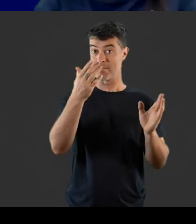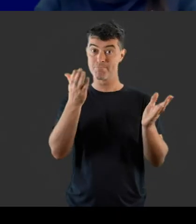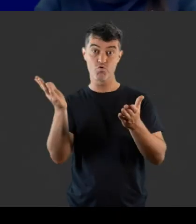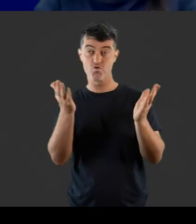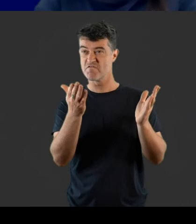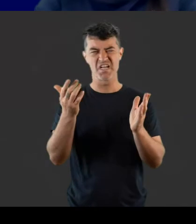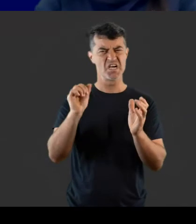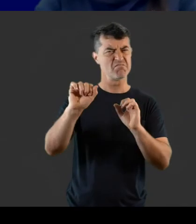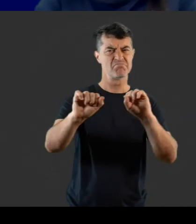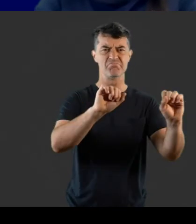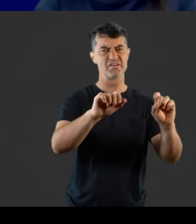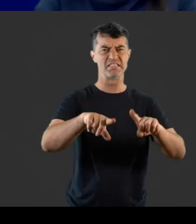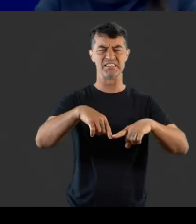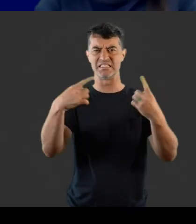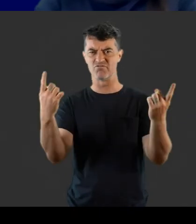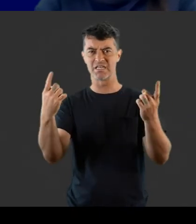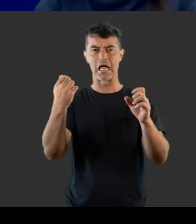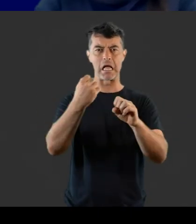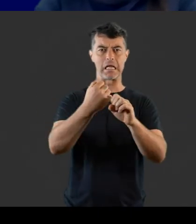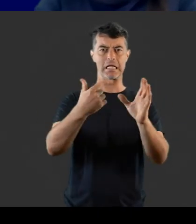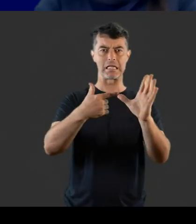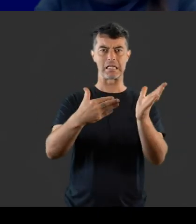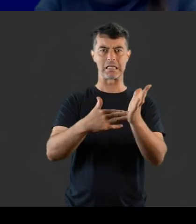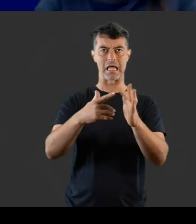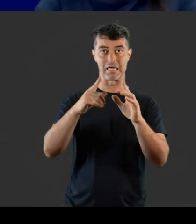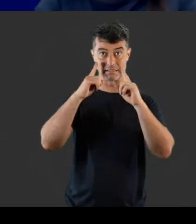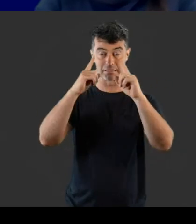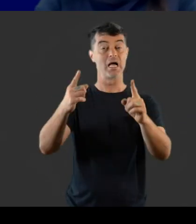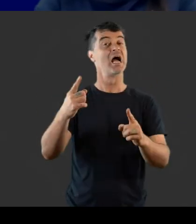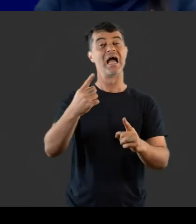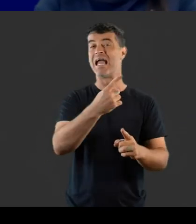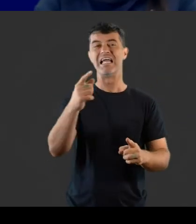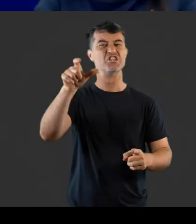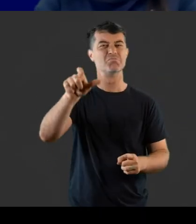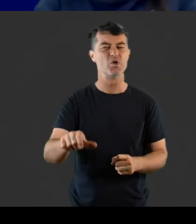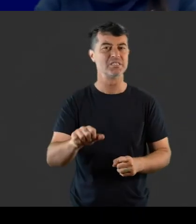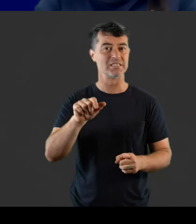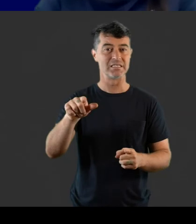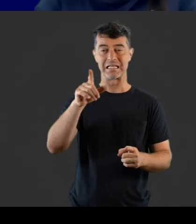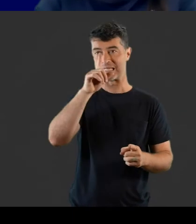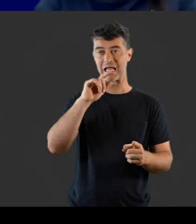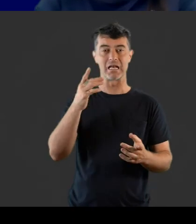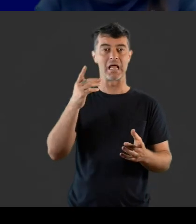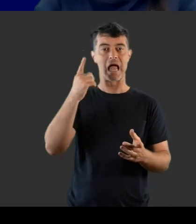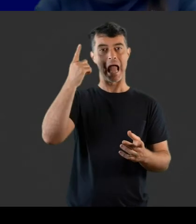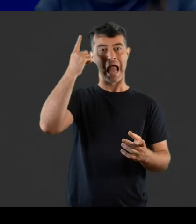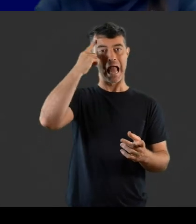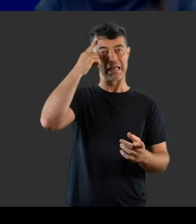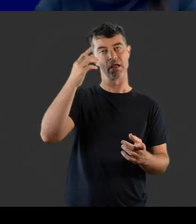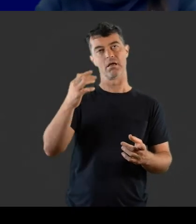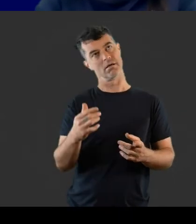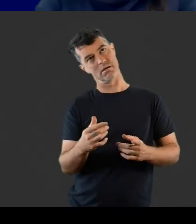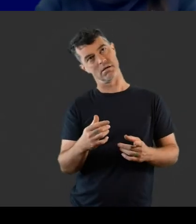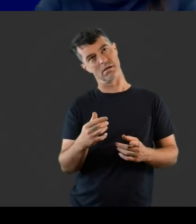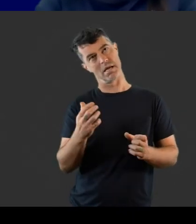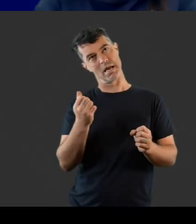for an individual may vary in different positions of gaze. Individuals may maximize their vision by adopting a